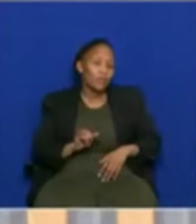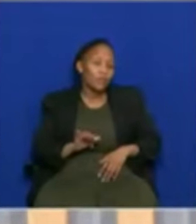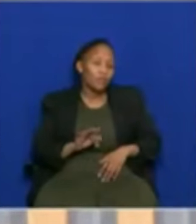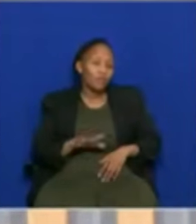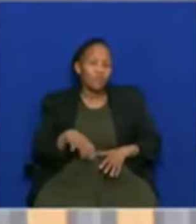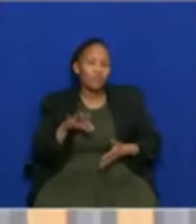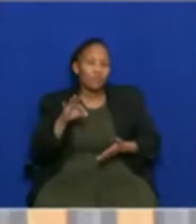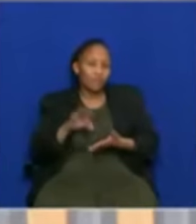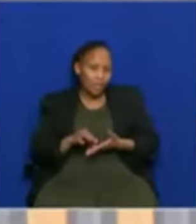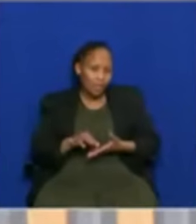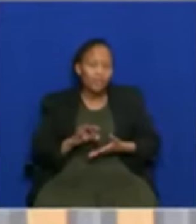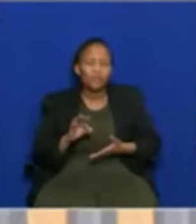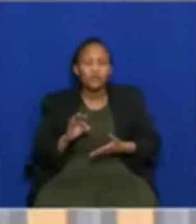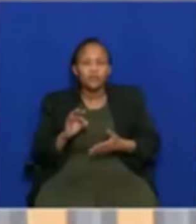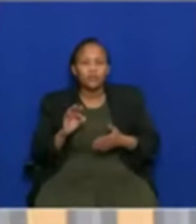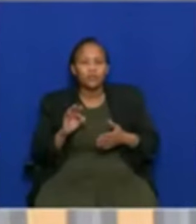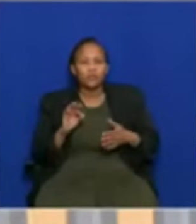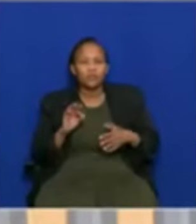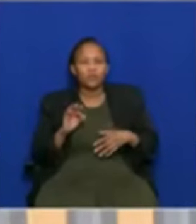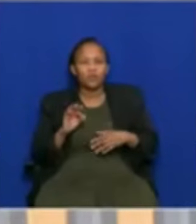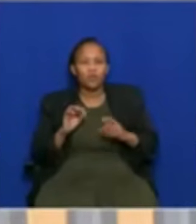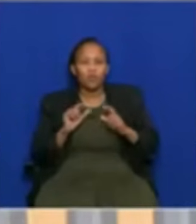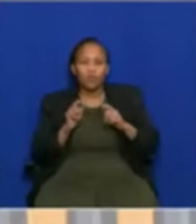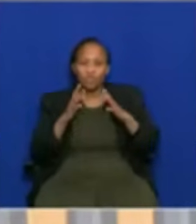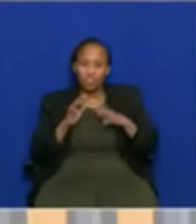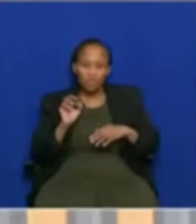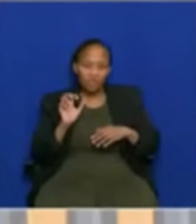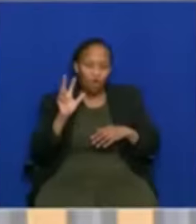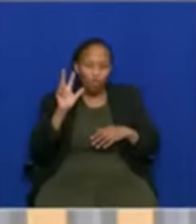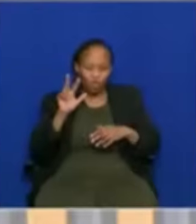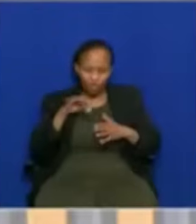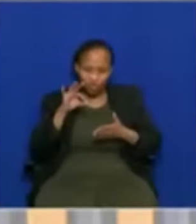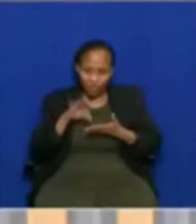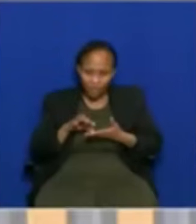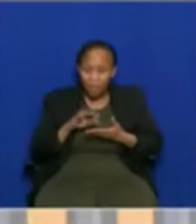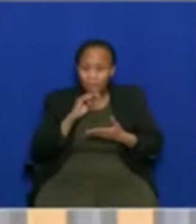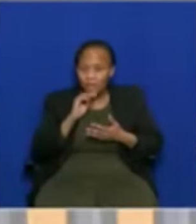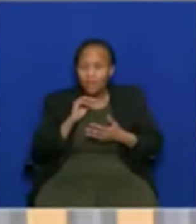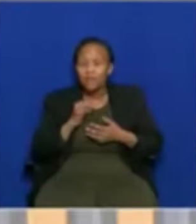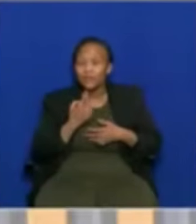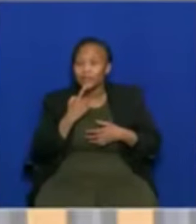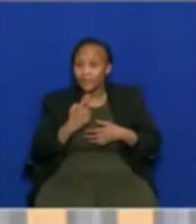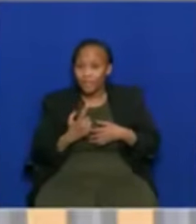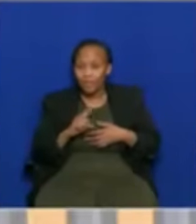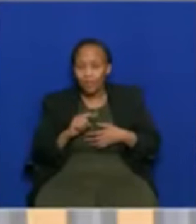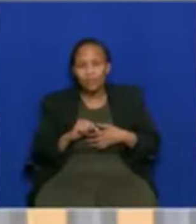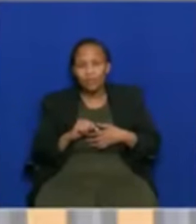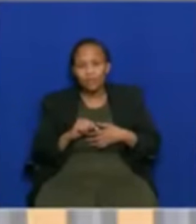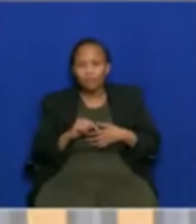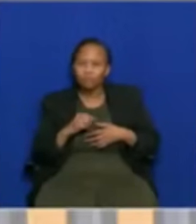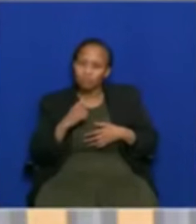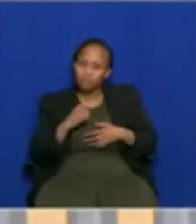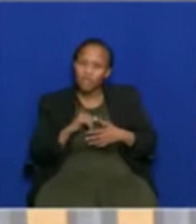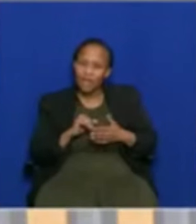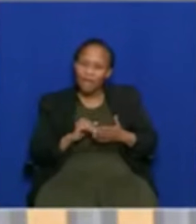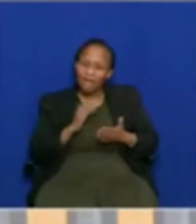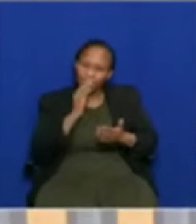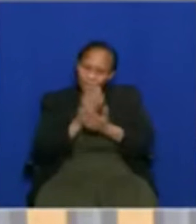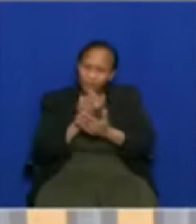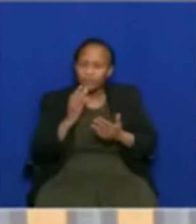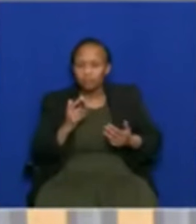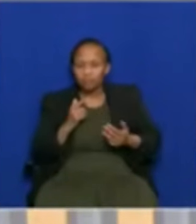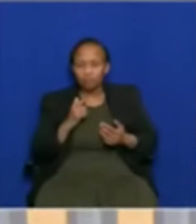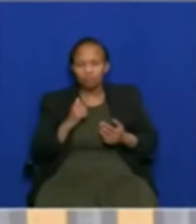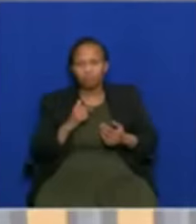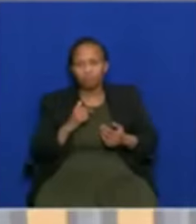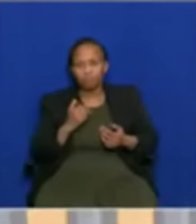oaths, you represent that these are facts that are within your personal knowledge. You take